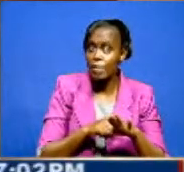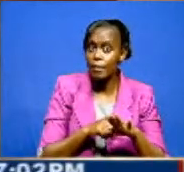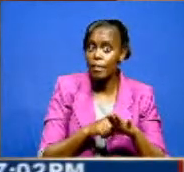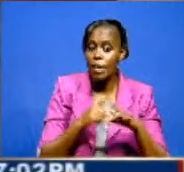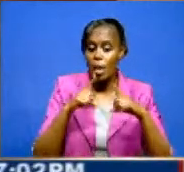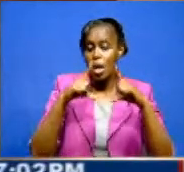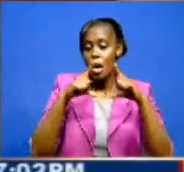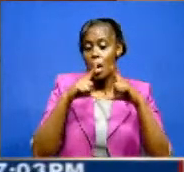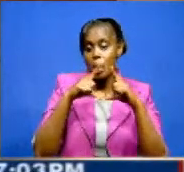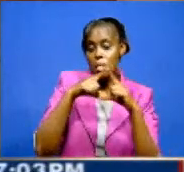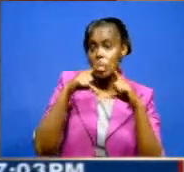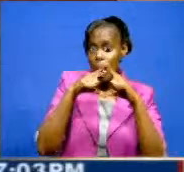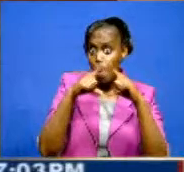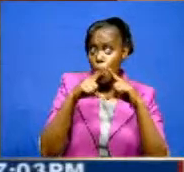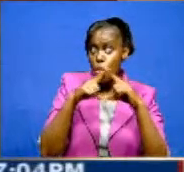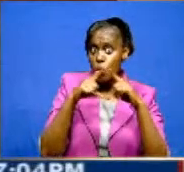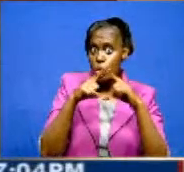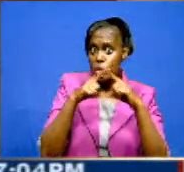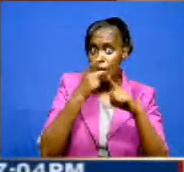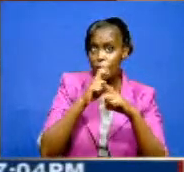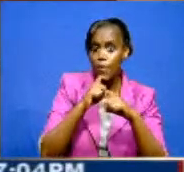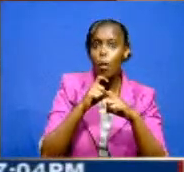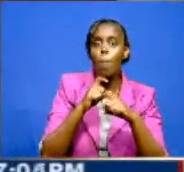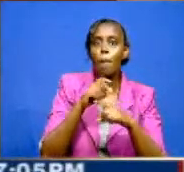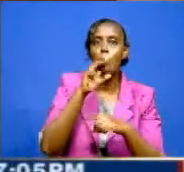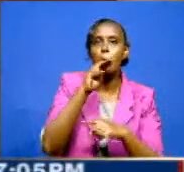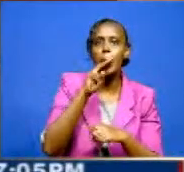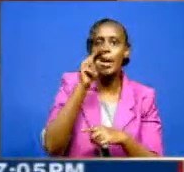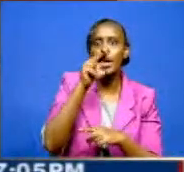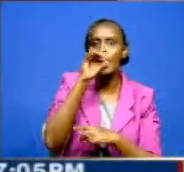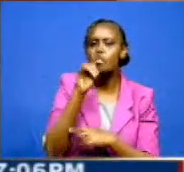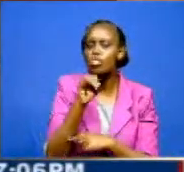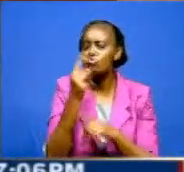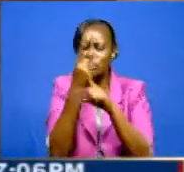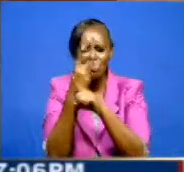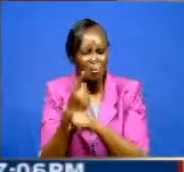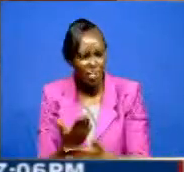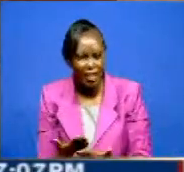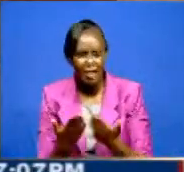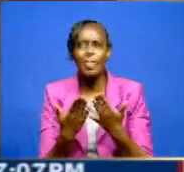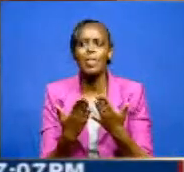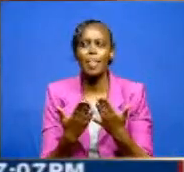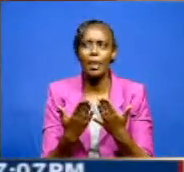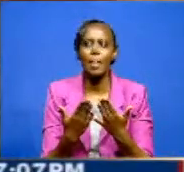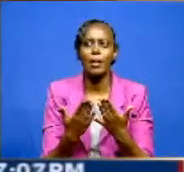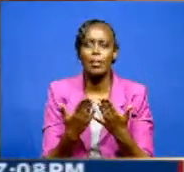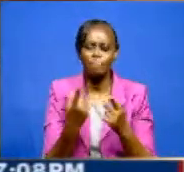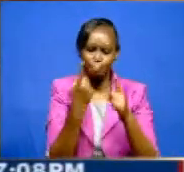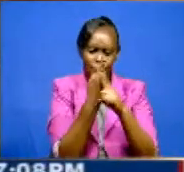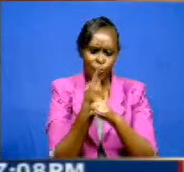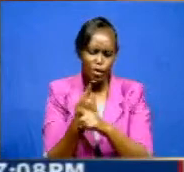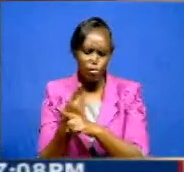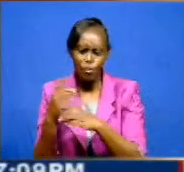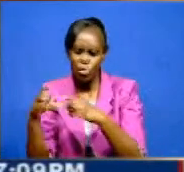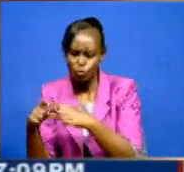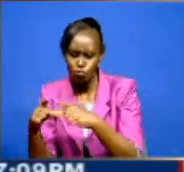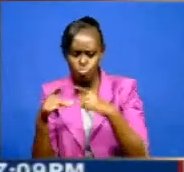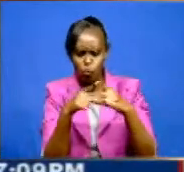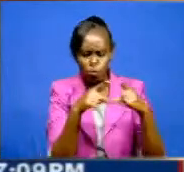samosas that are made from peas, that are made from mung beans, and things like that. So that variety is something